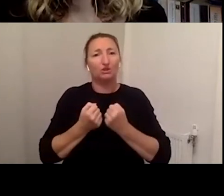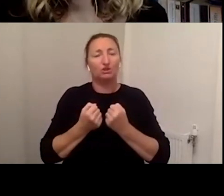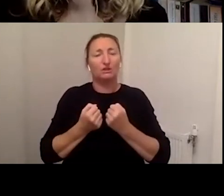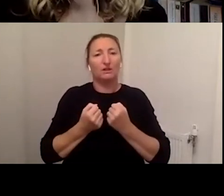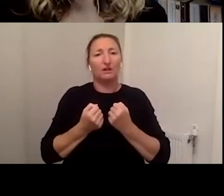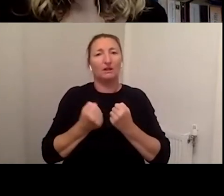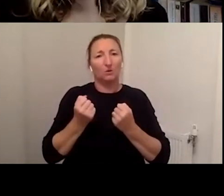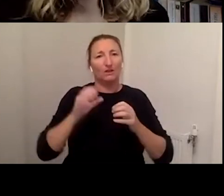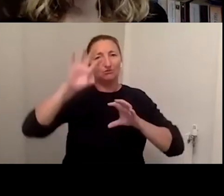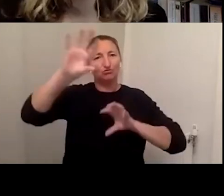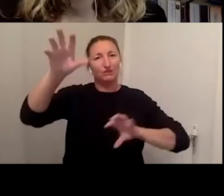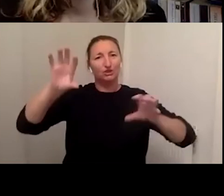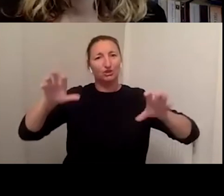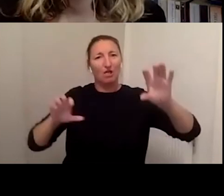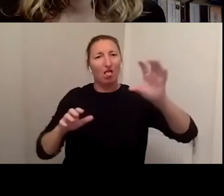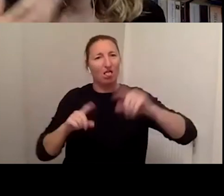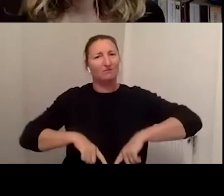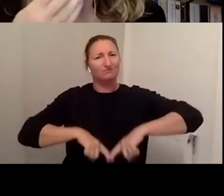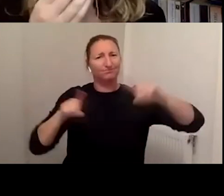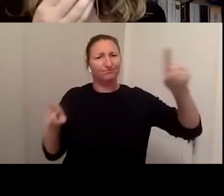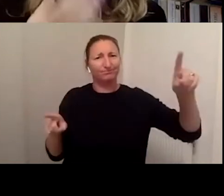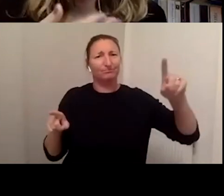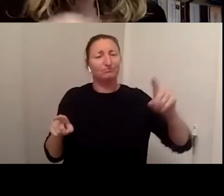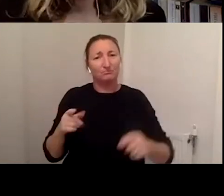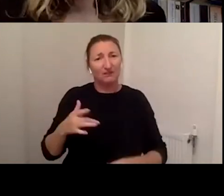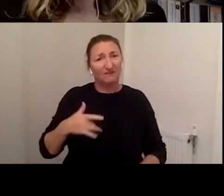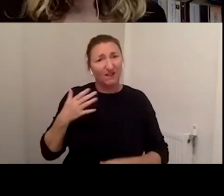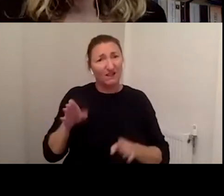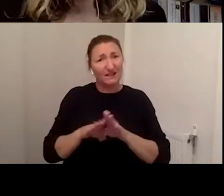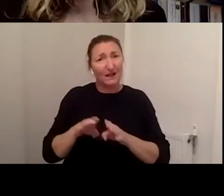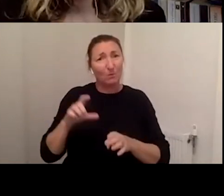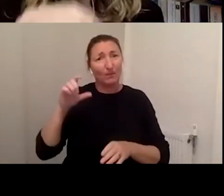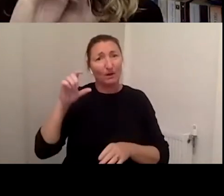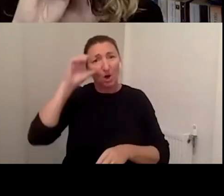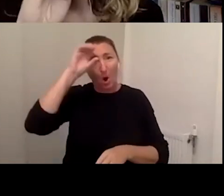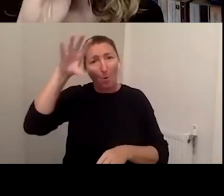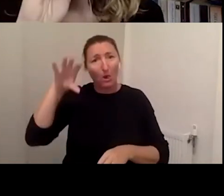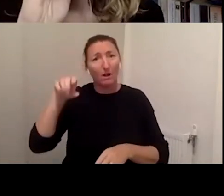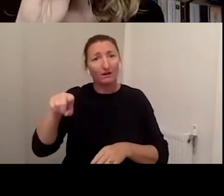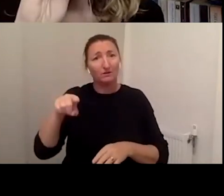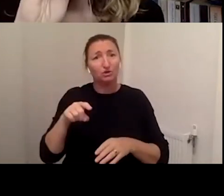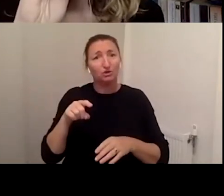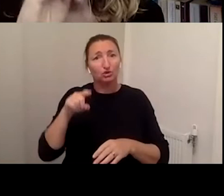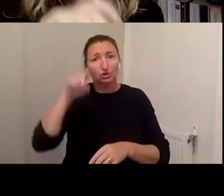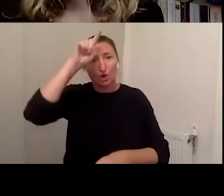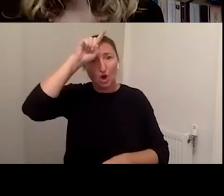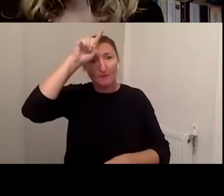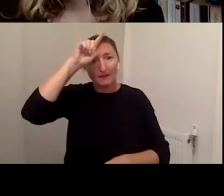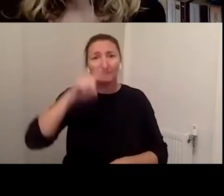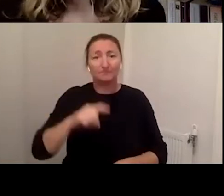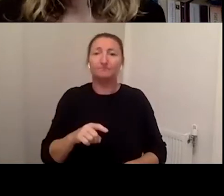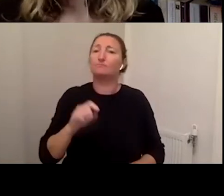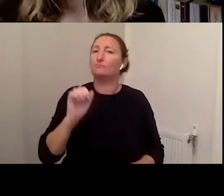regional differences when it comes to energy. Is that something you feel with coal in Germany? Yeah, definitely. I think that is the key point. If you